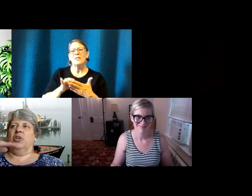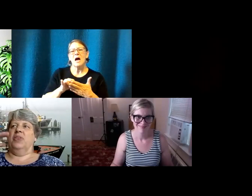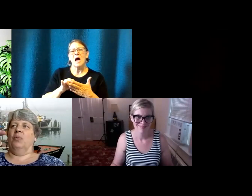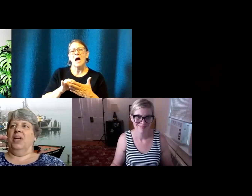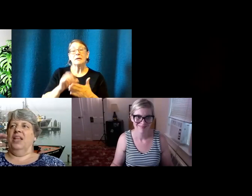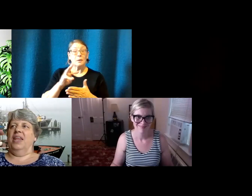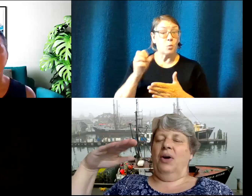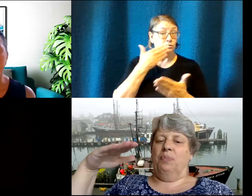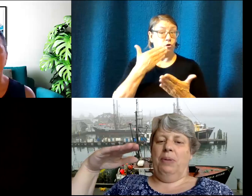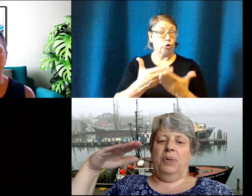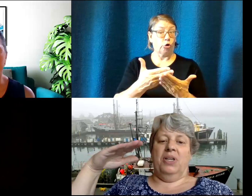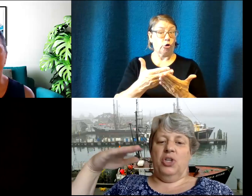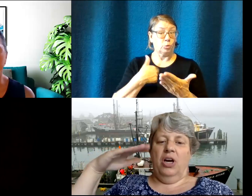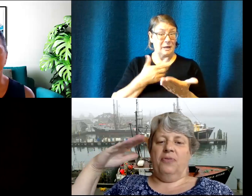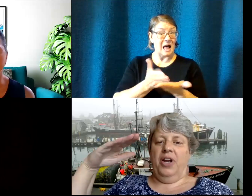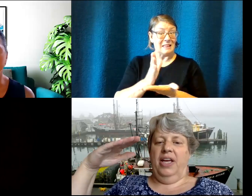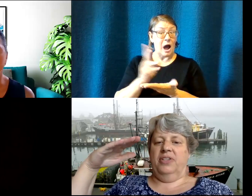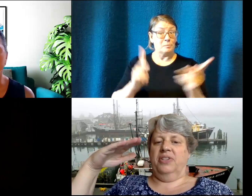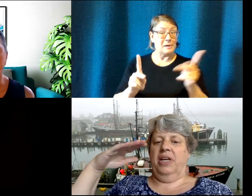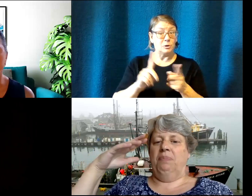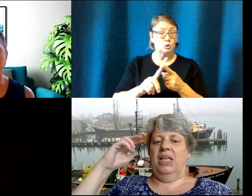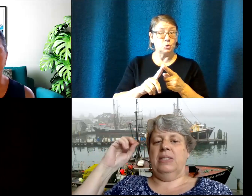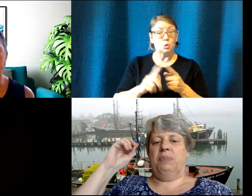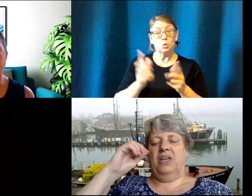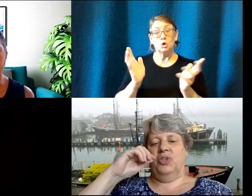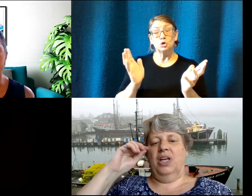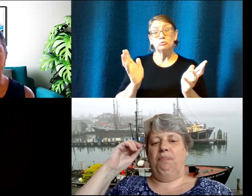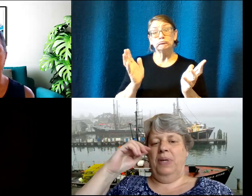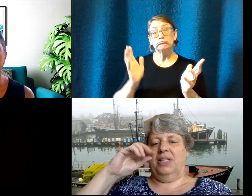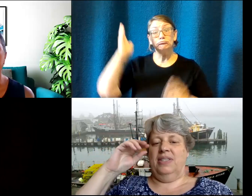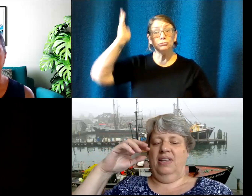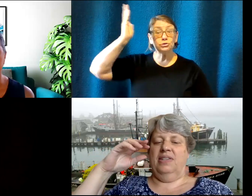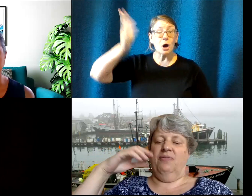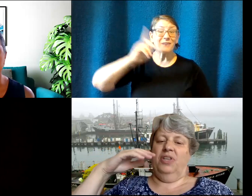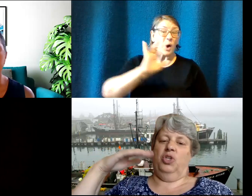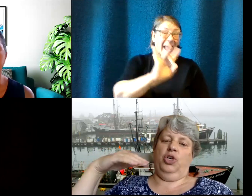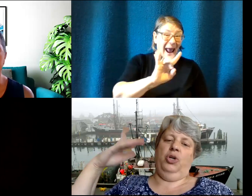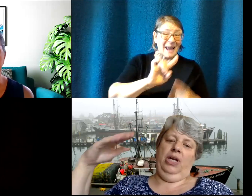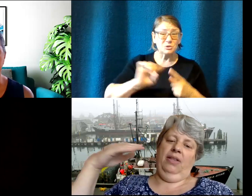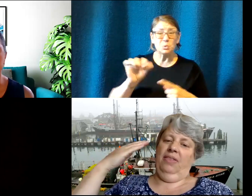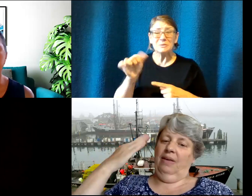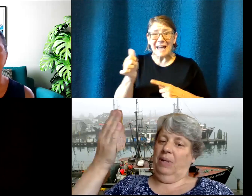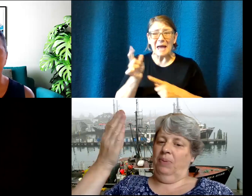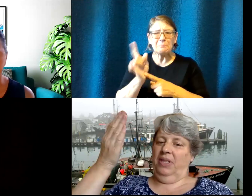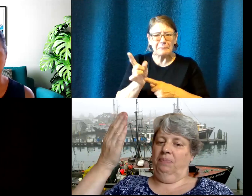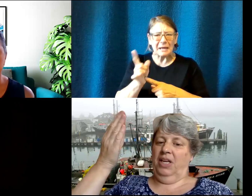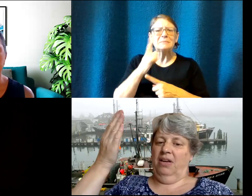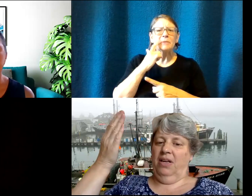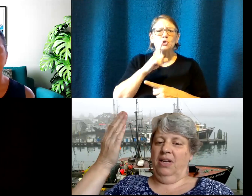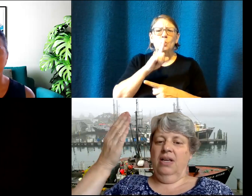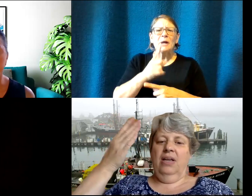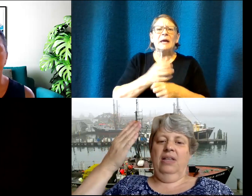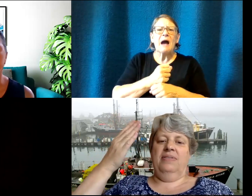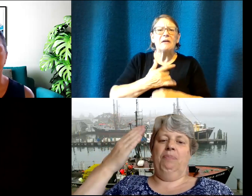was good that we allowed people to talk for 8 to 10 minutes because you got a big sense of the journey that people had been